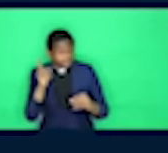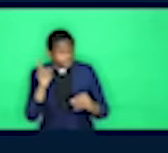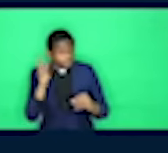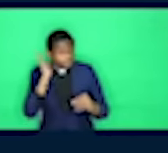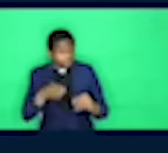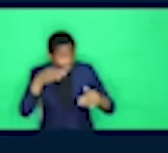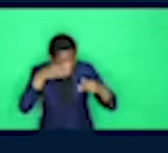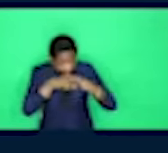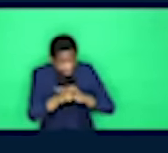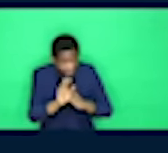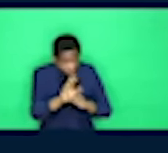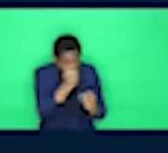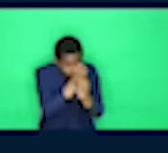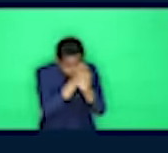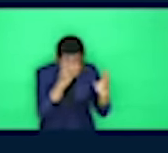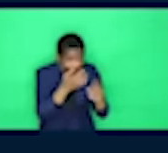if his people